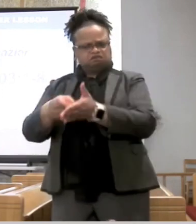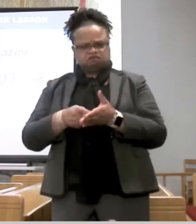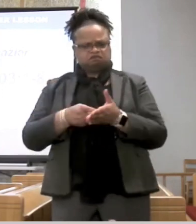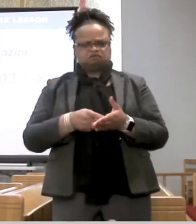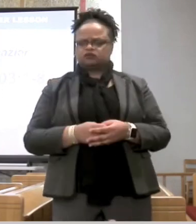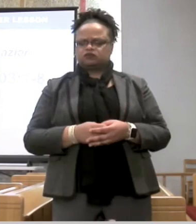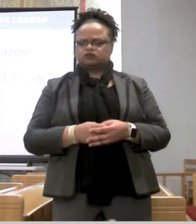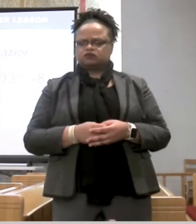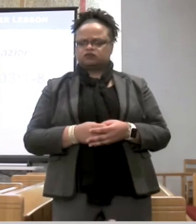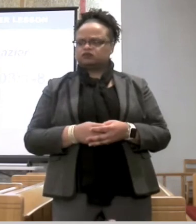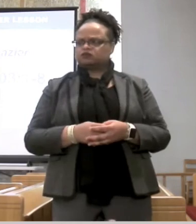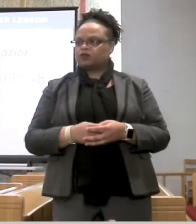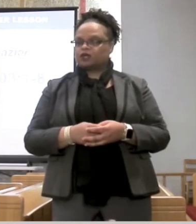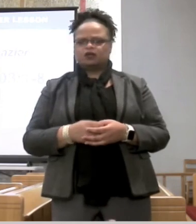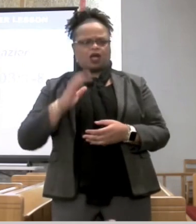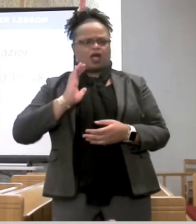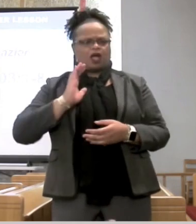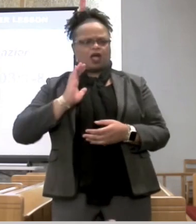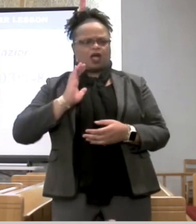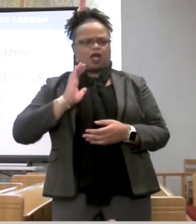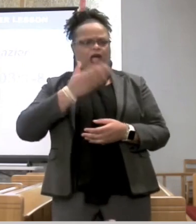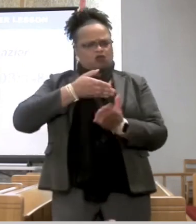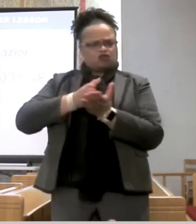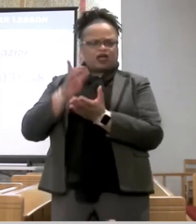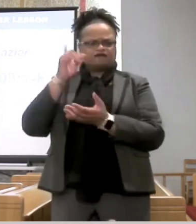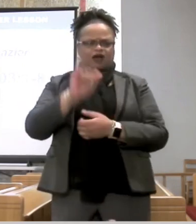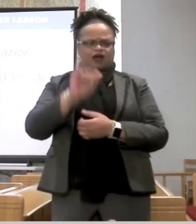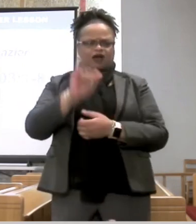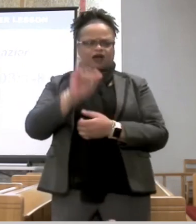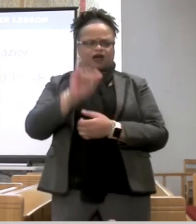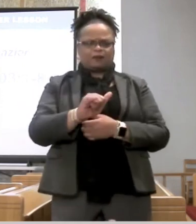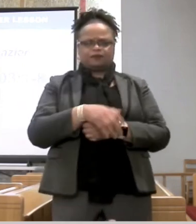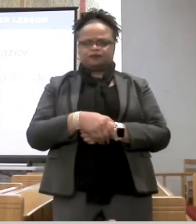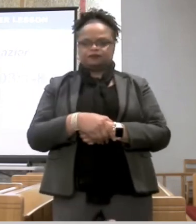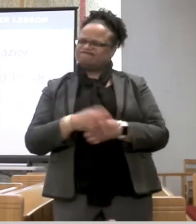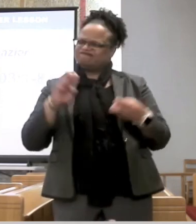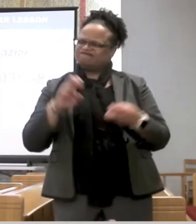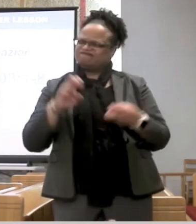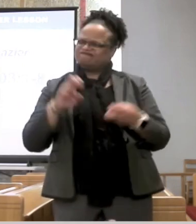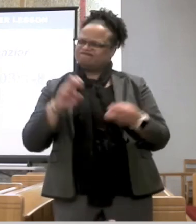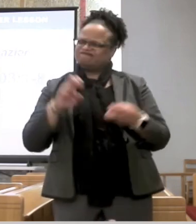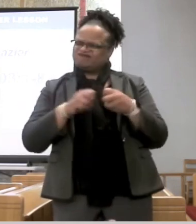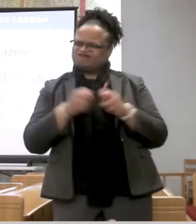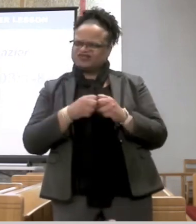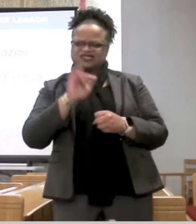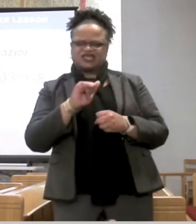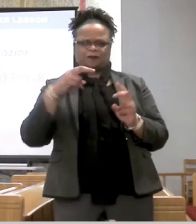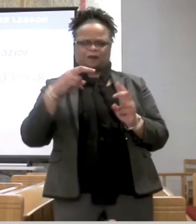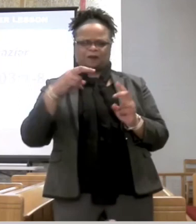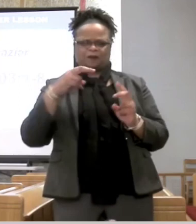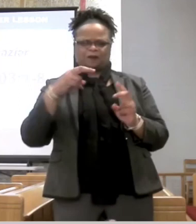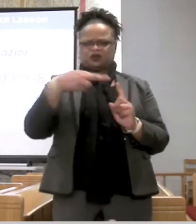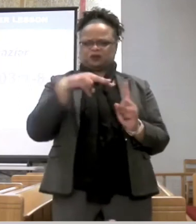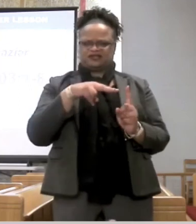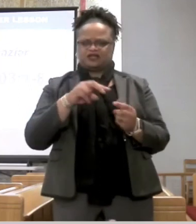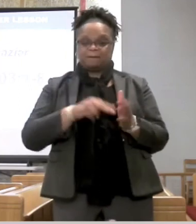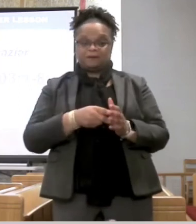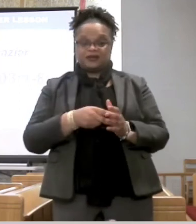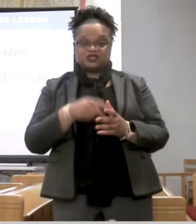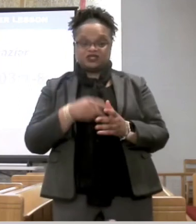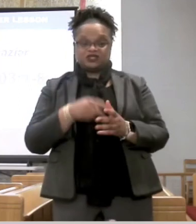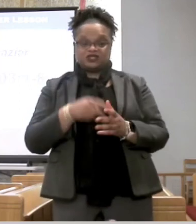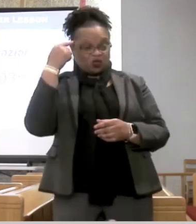things to happen because it's our right. There's a problem with that line of thought. because it causes one to buy into the mindset that